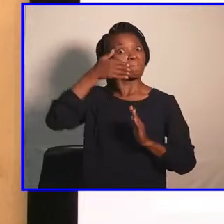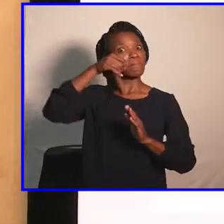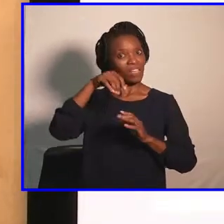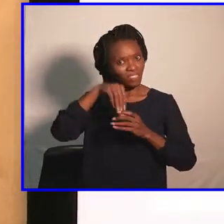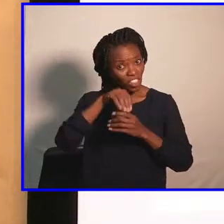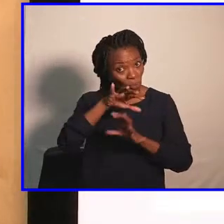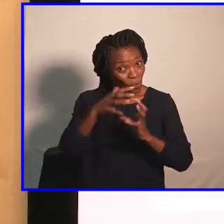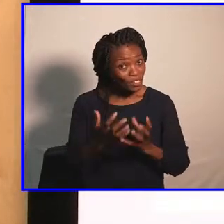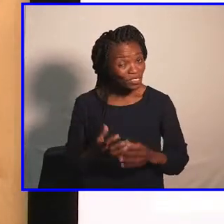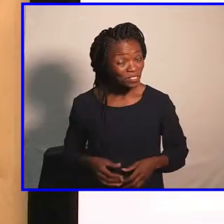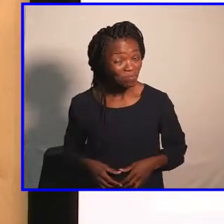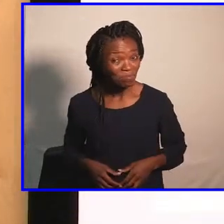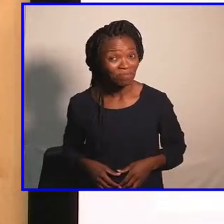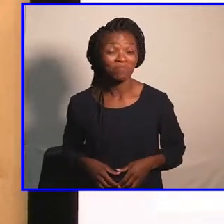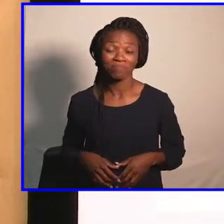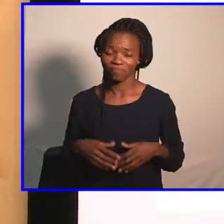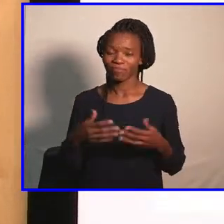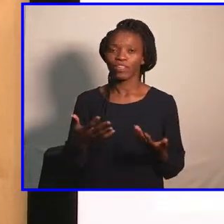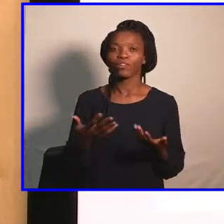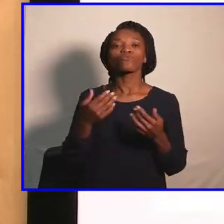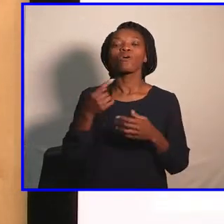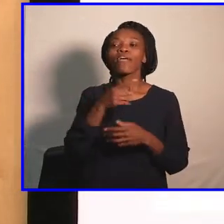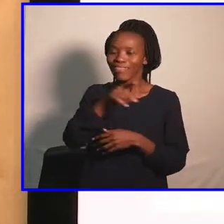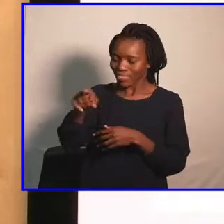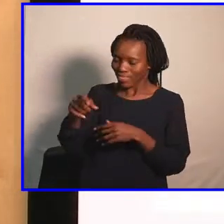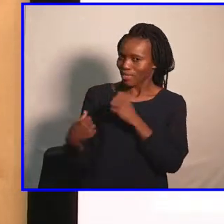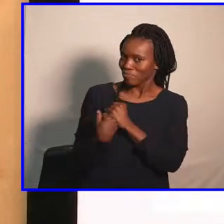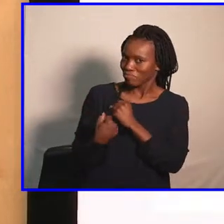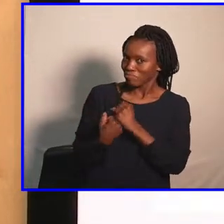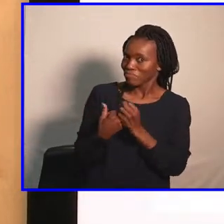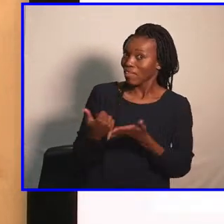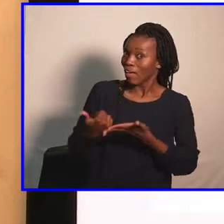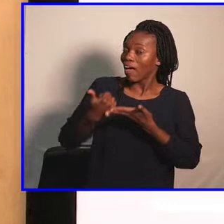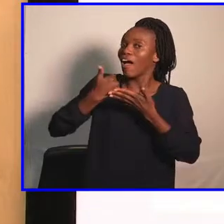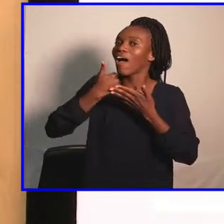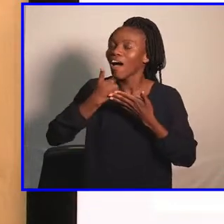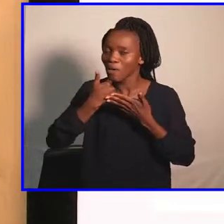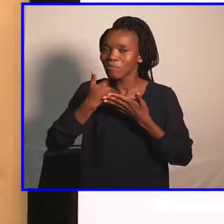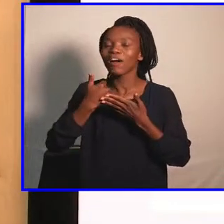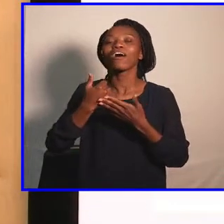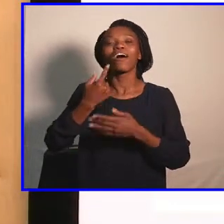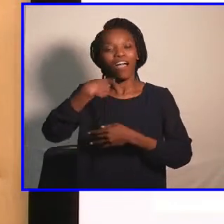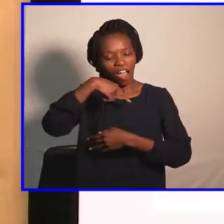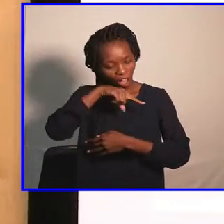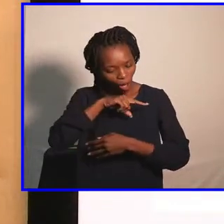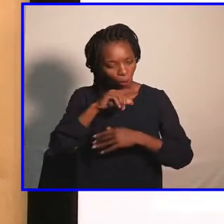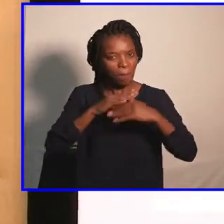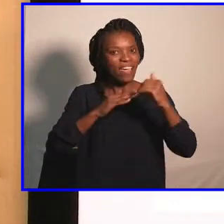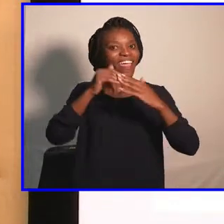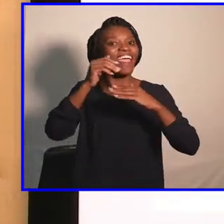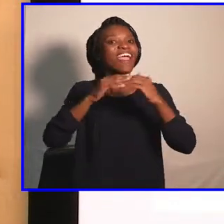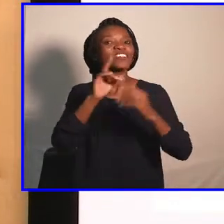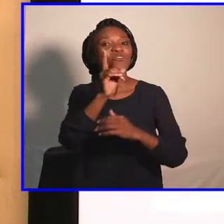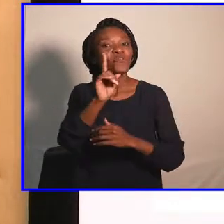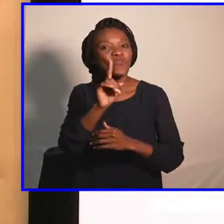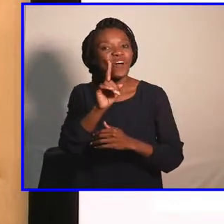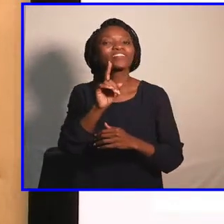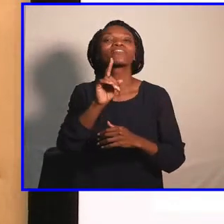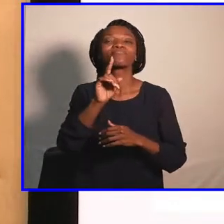And similarly, as they assisted us, we were able to build revenue